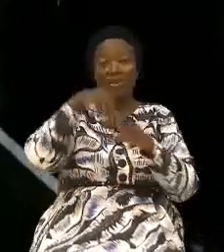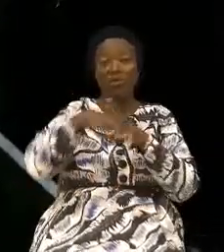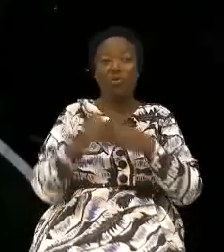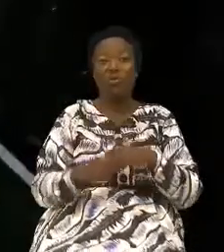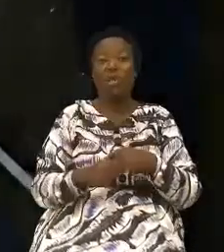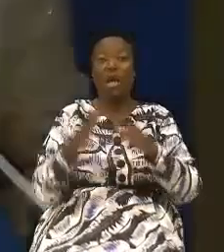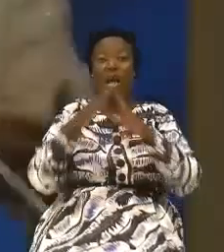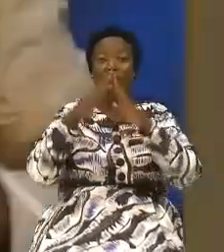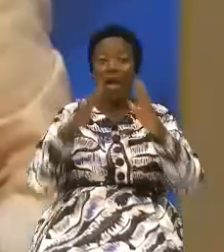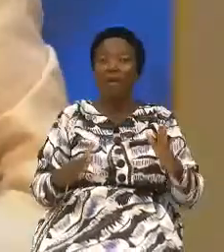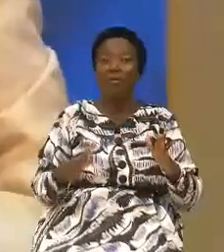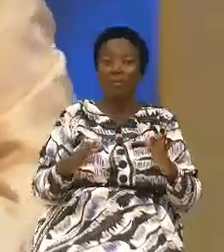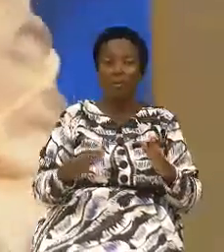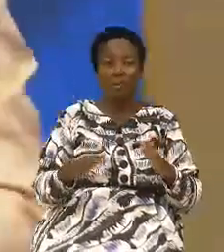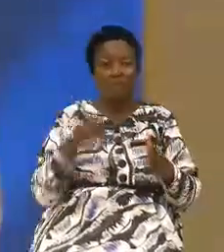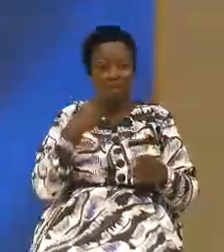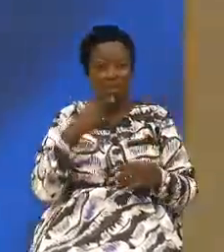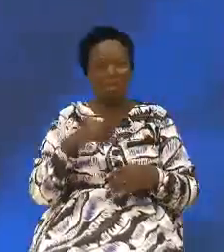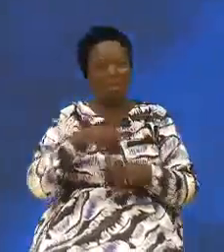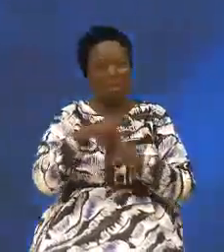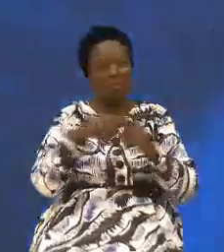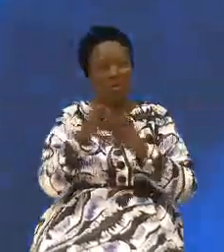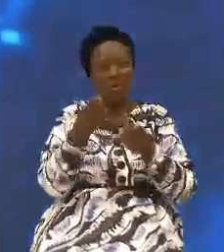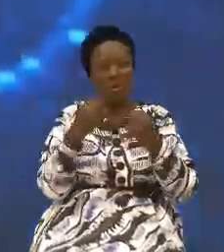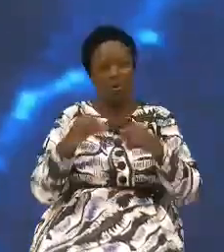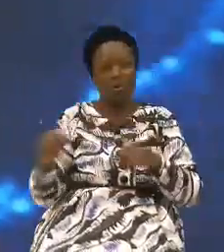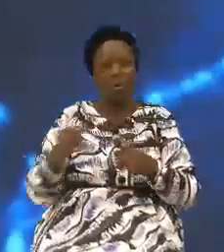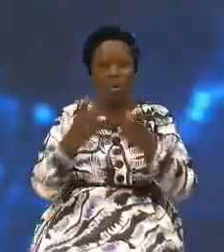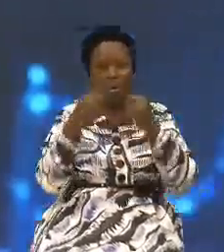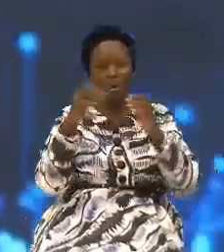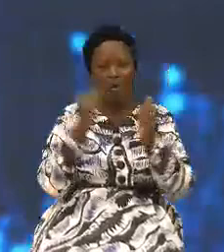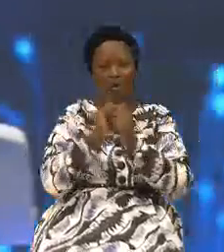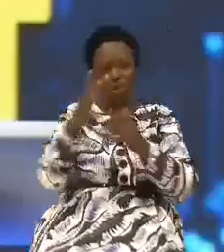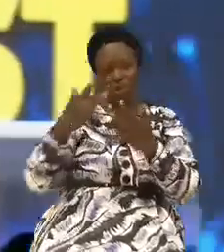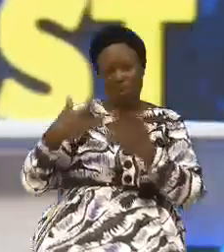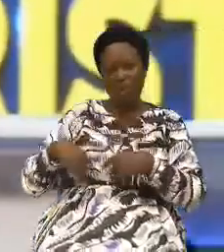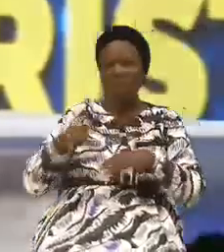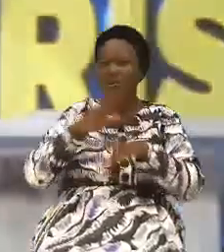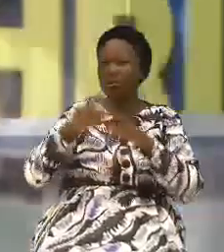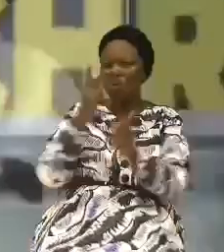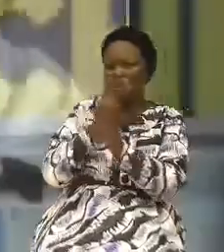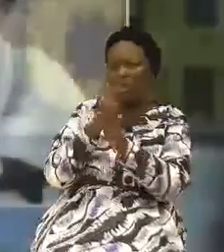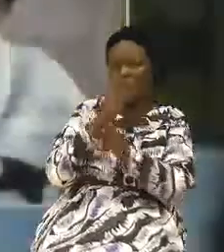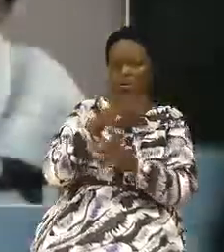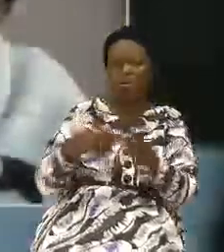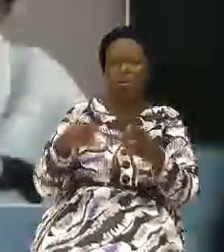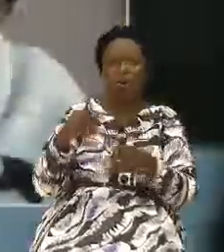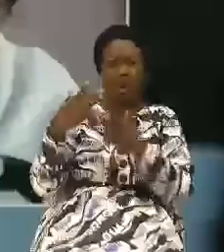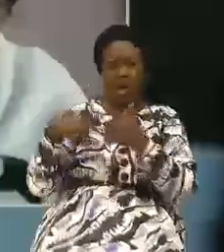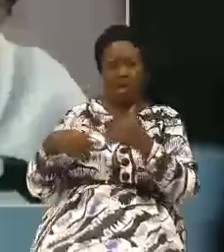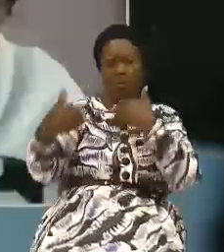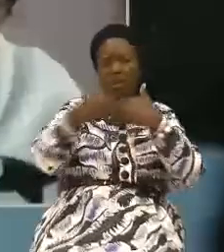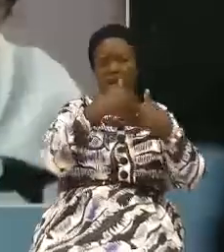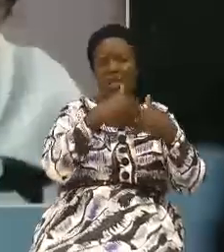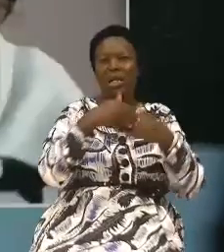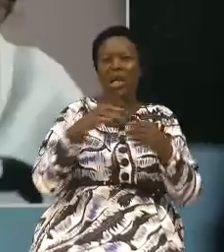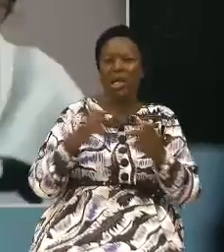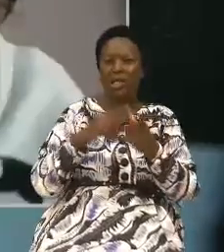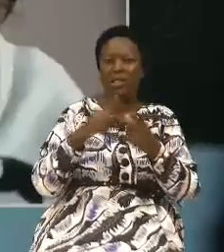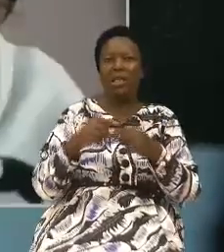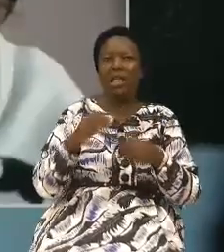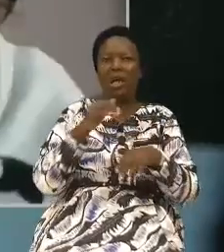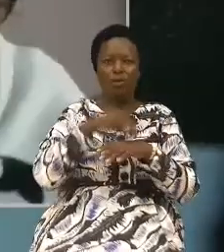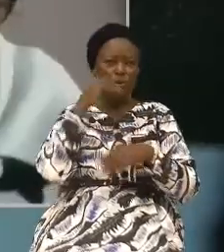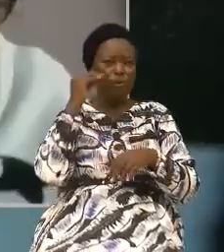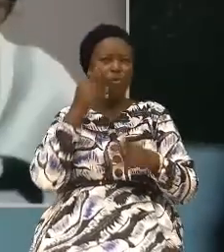saying, while you are coming, come with your heart. Don't leave your heart behind. Come with worship. And